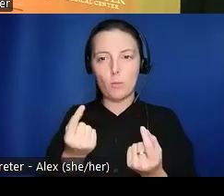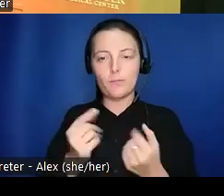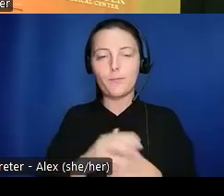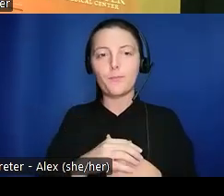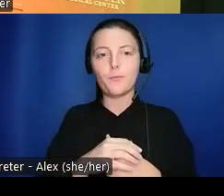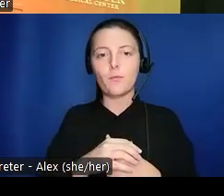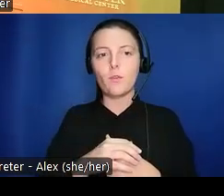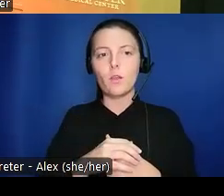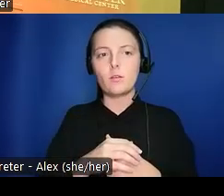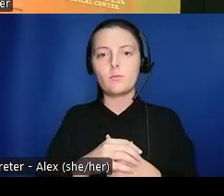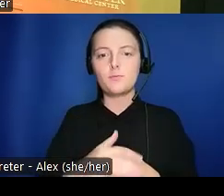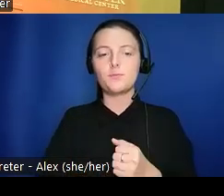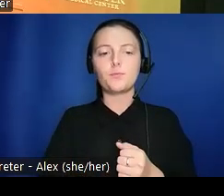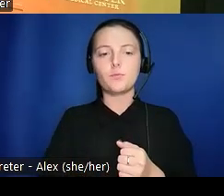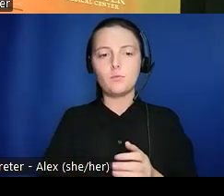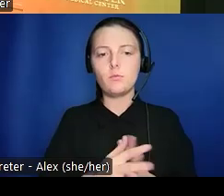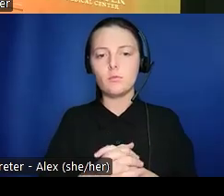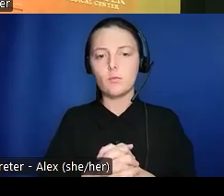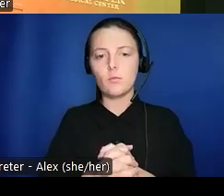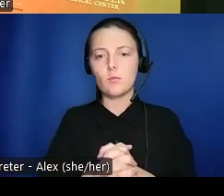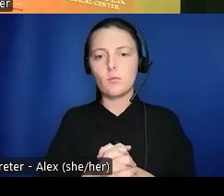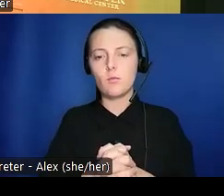becoming actually, despite the